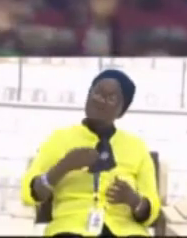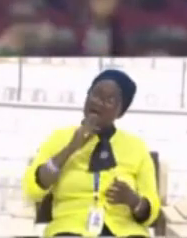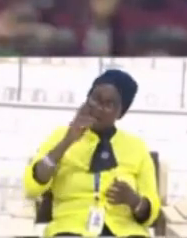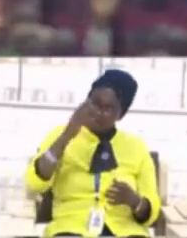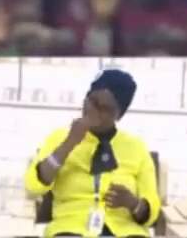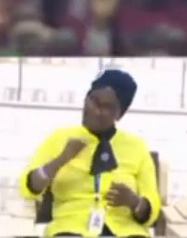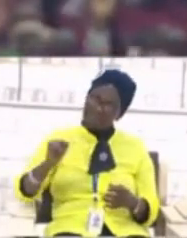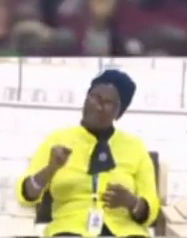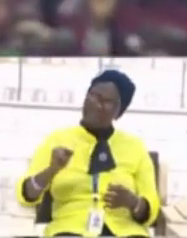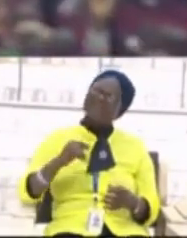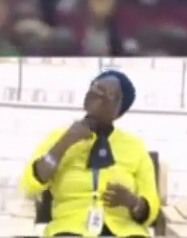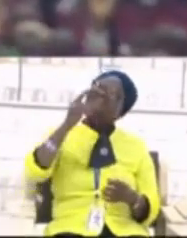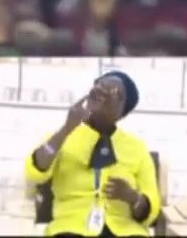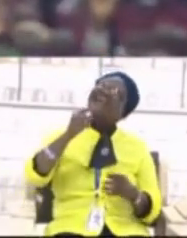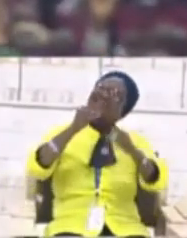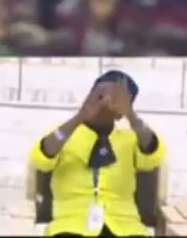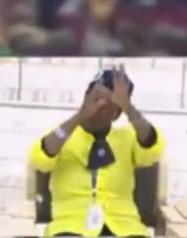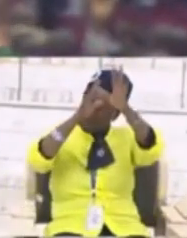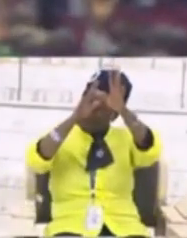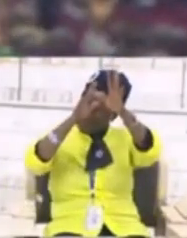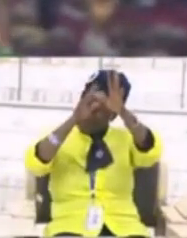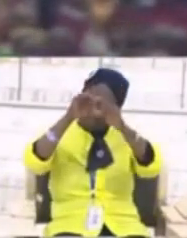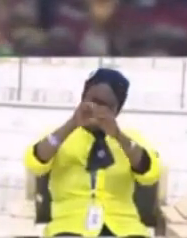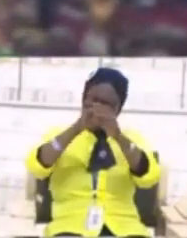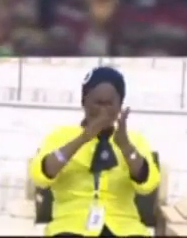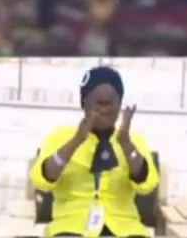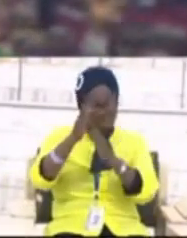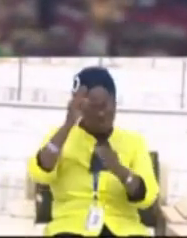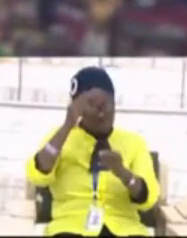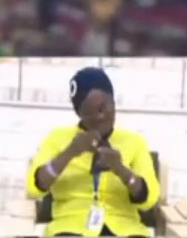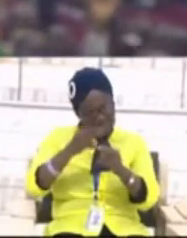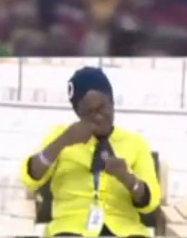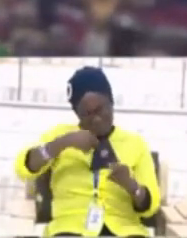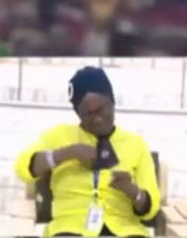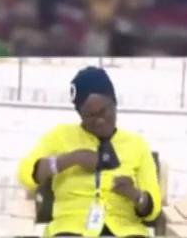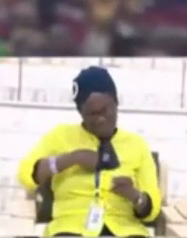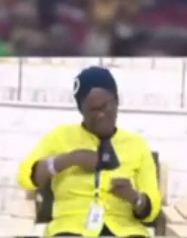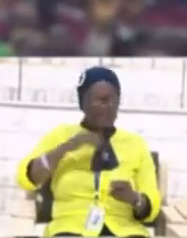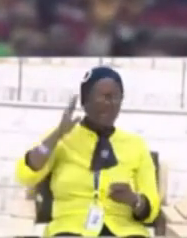name of Jesus, I will arise.